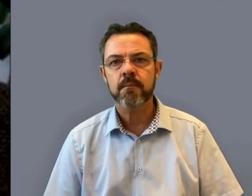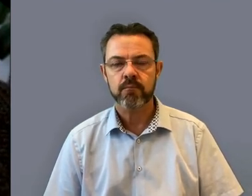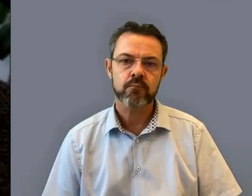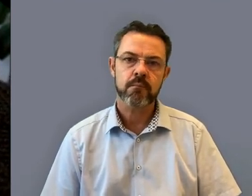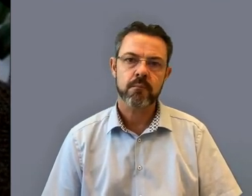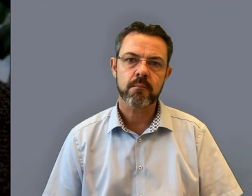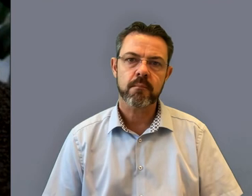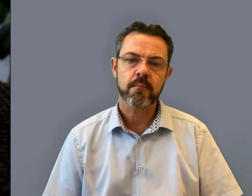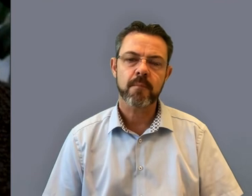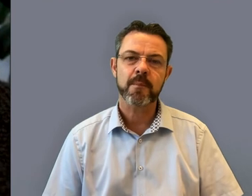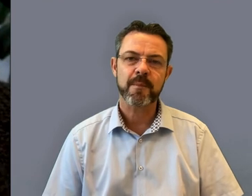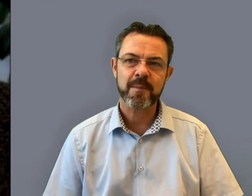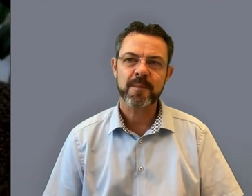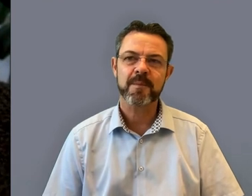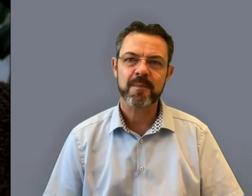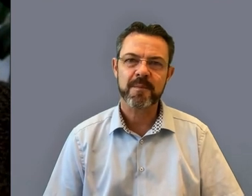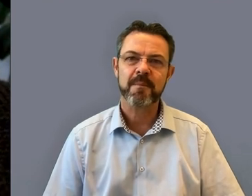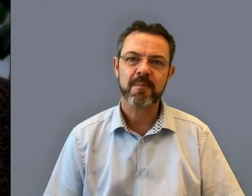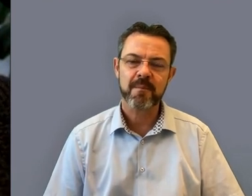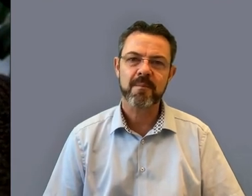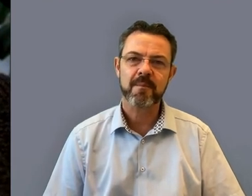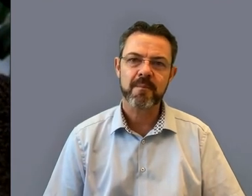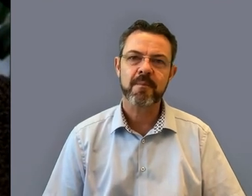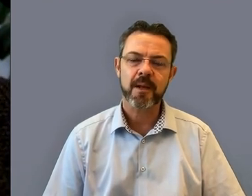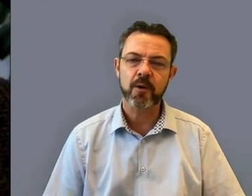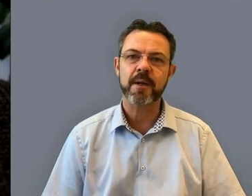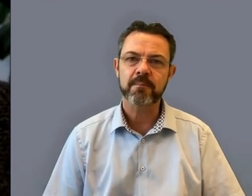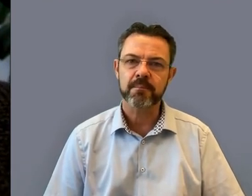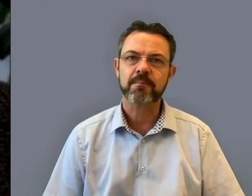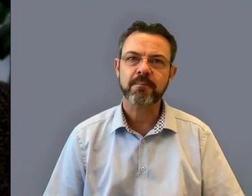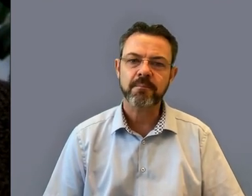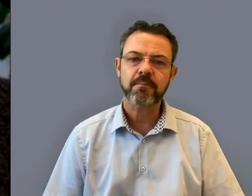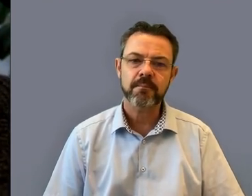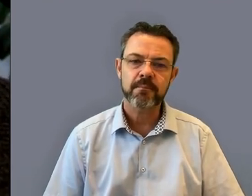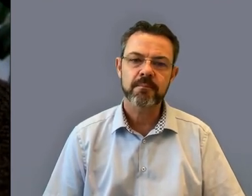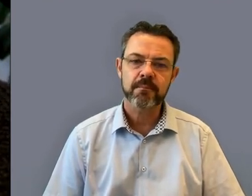they should when things are variable. Okay.